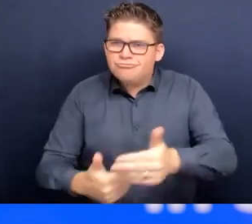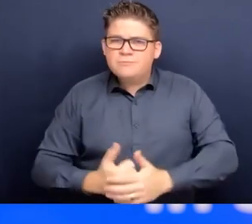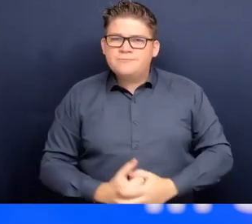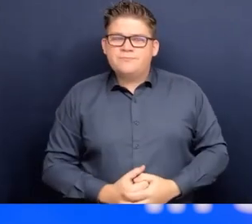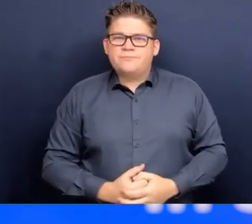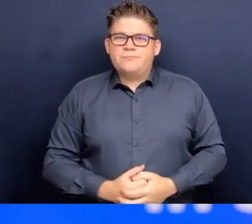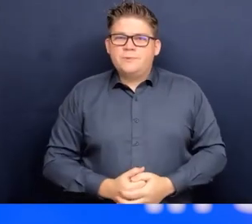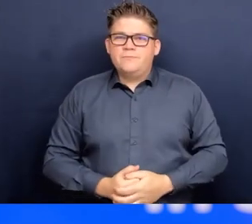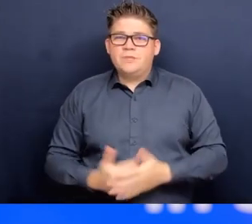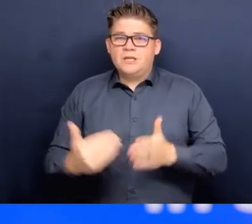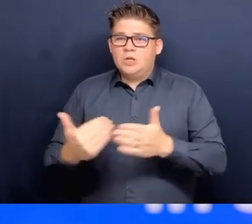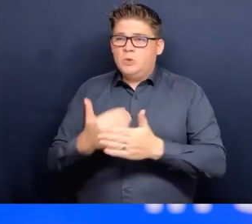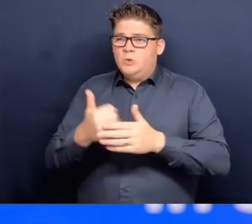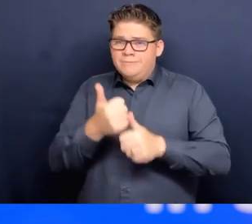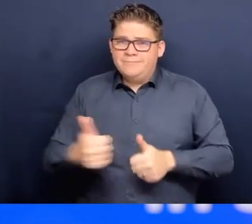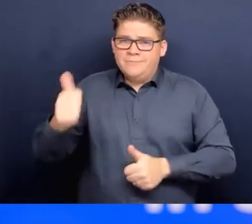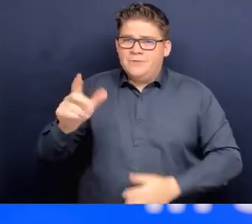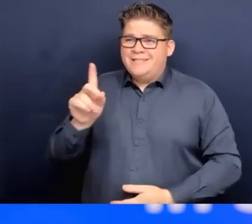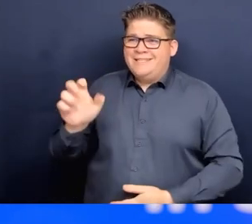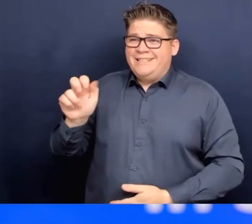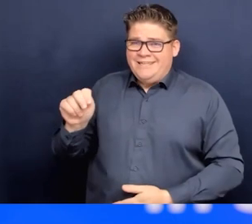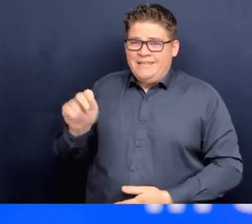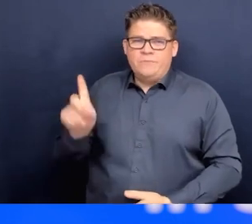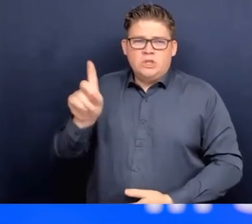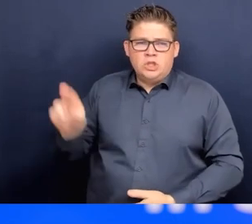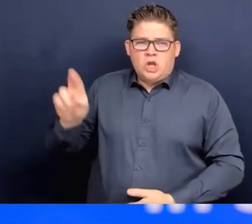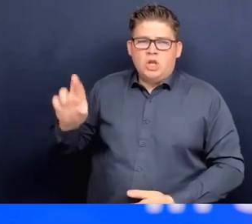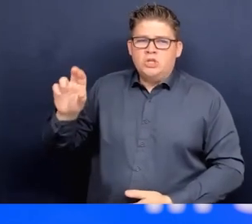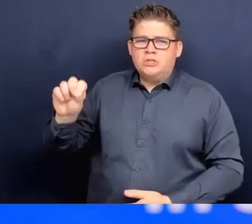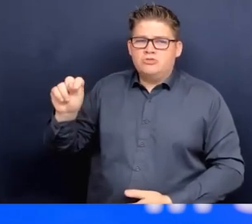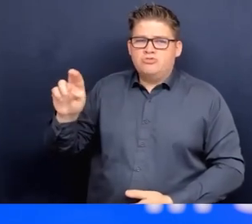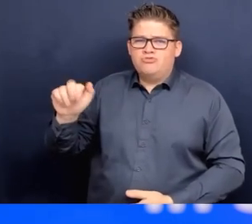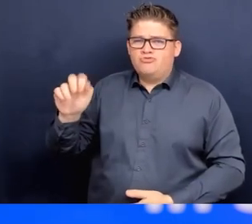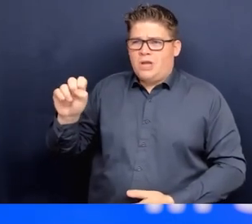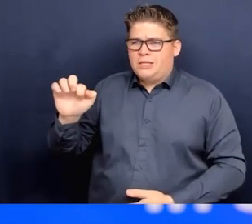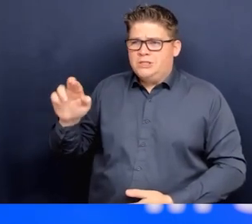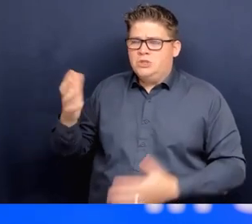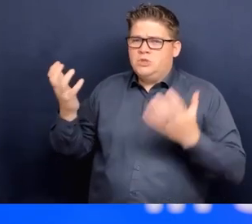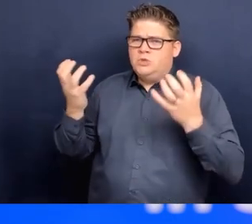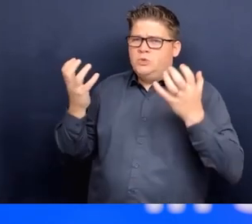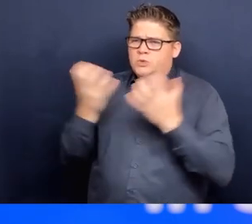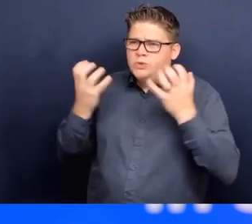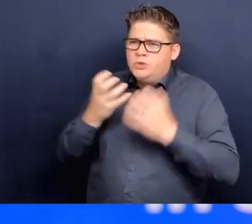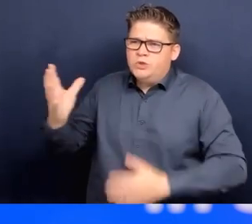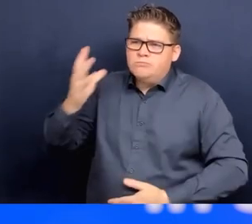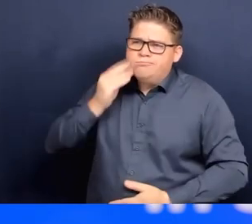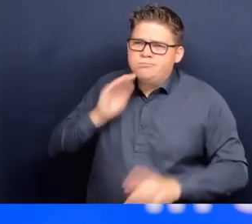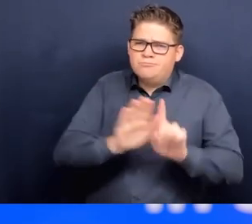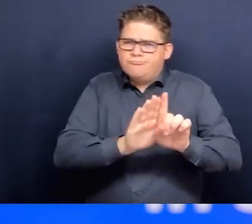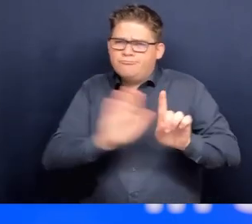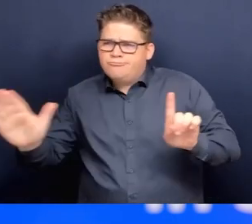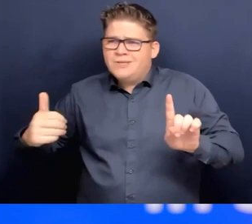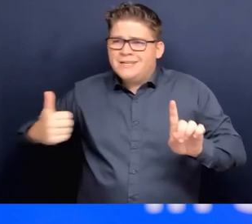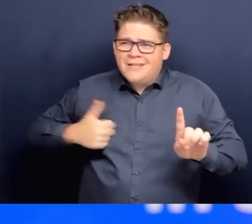on that journey. Our new interim dean that you've heard about, Dr. Roger Strasser, is a leader in the field.